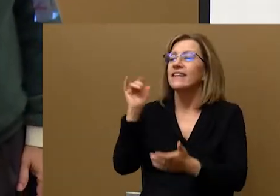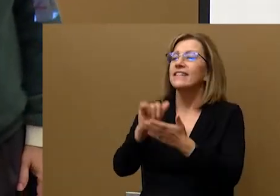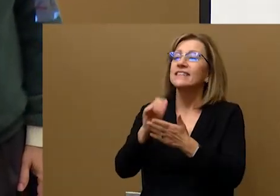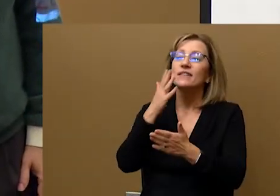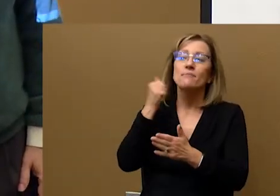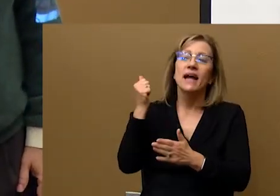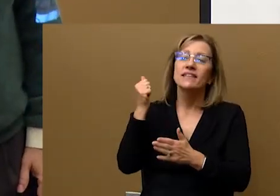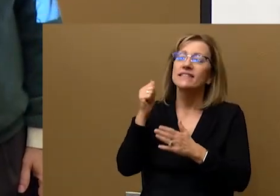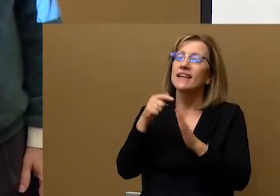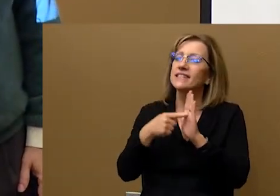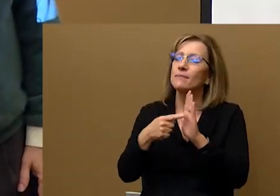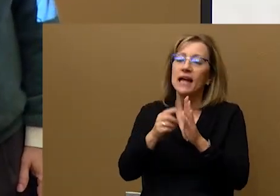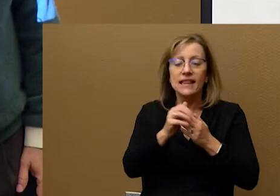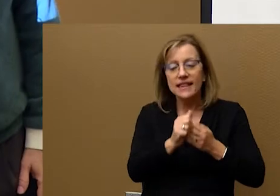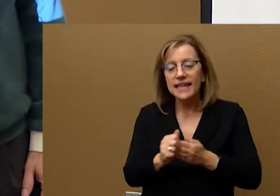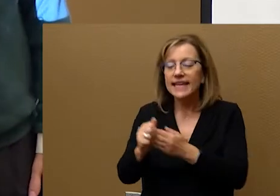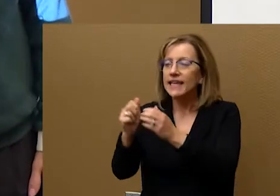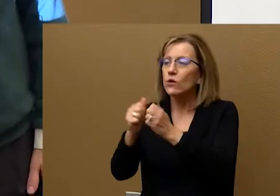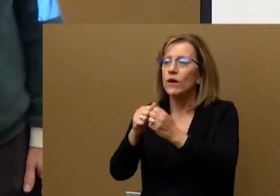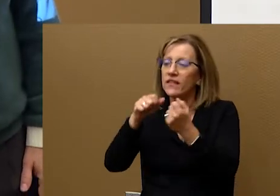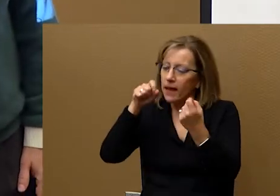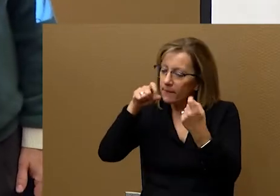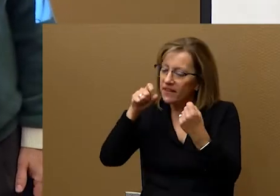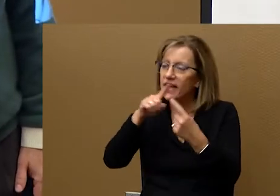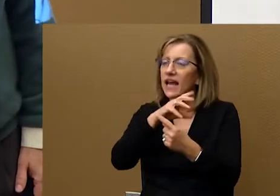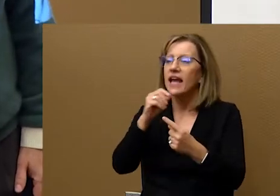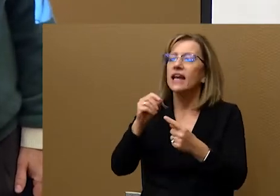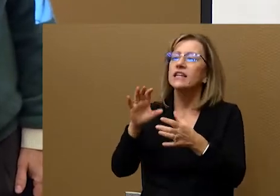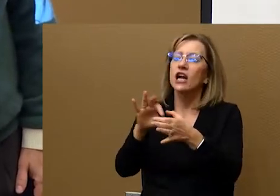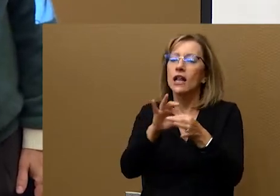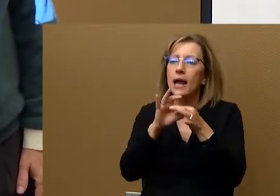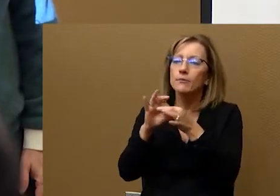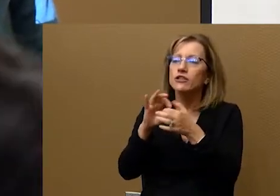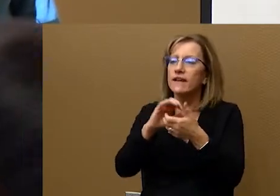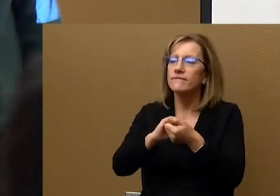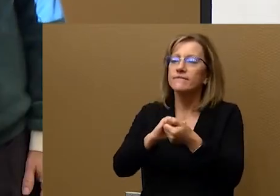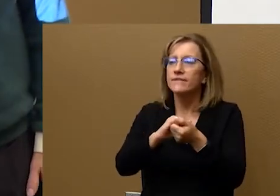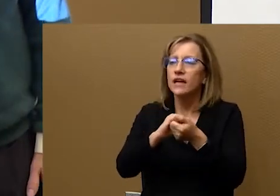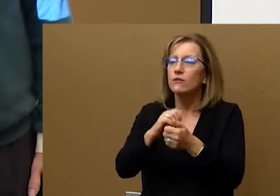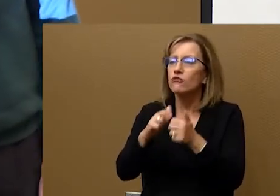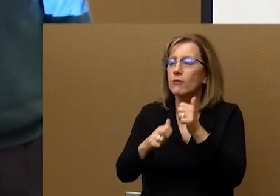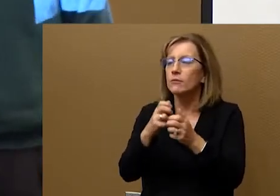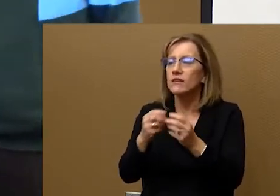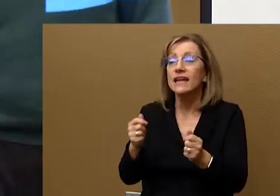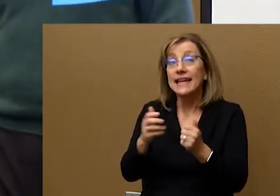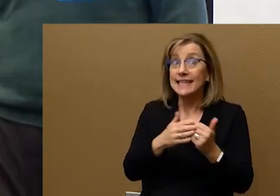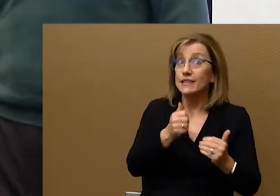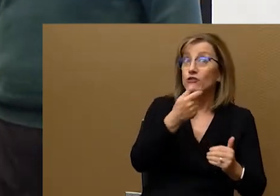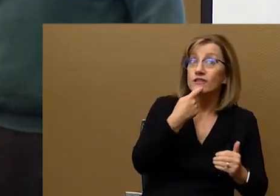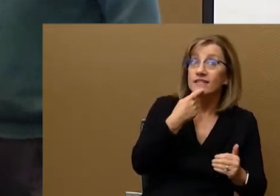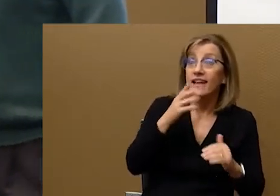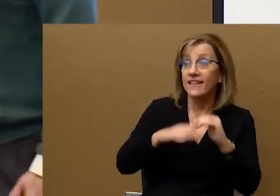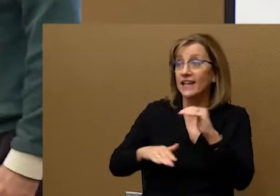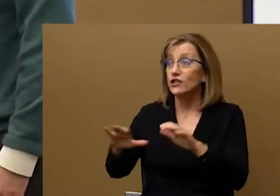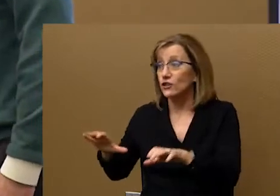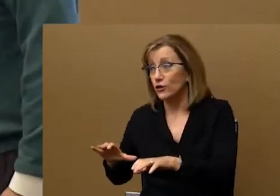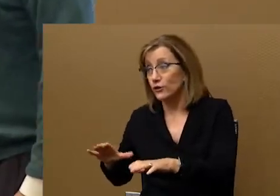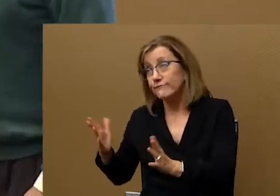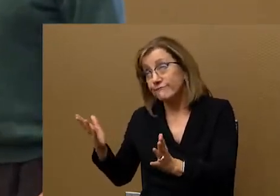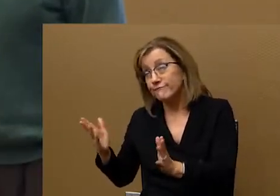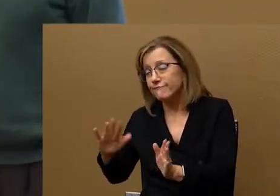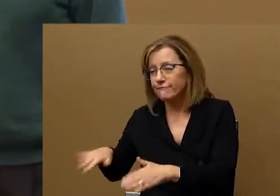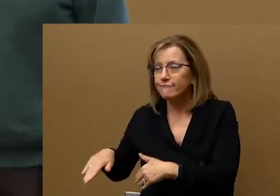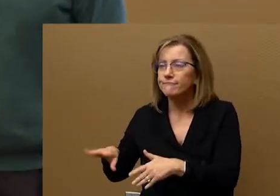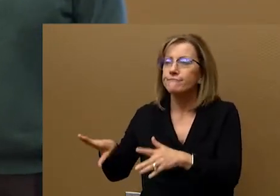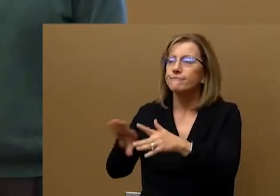Okay, so that clip's the best example I know of leading with empathy and the first step of collaborative problem solving. Obviously, easier to say than to do,